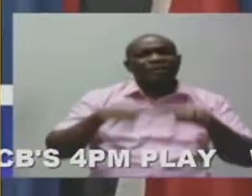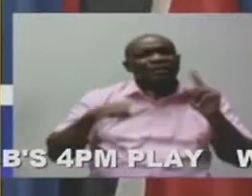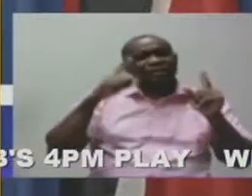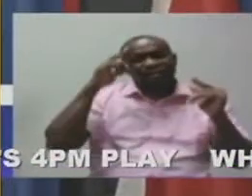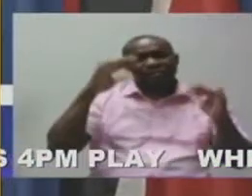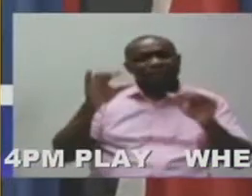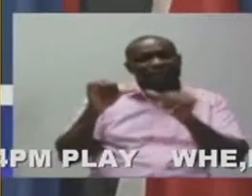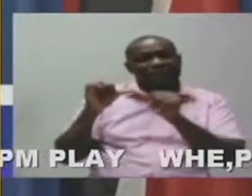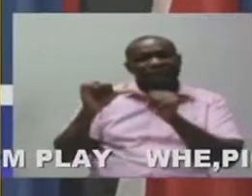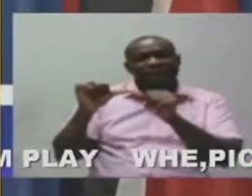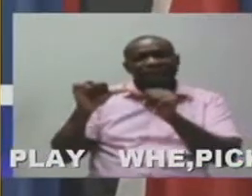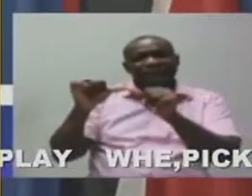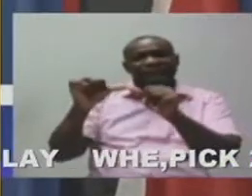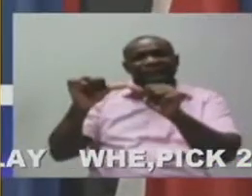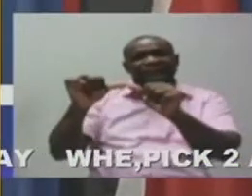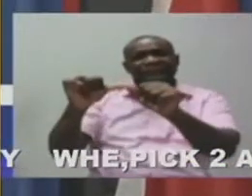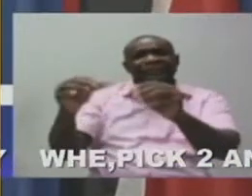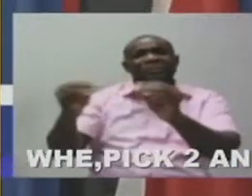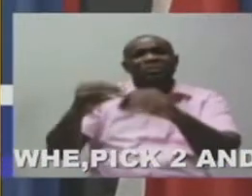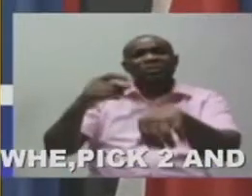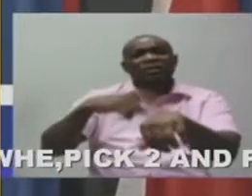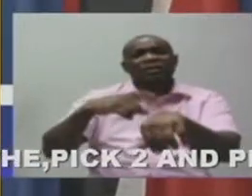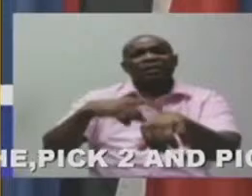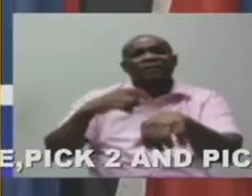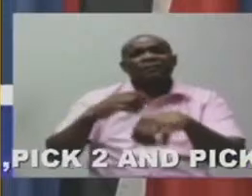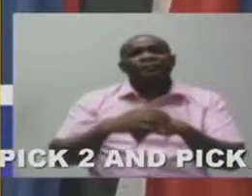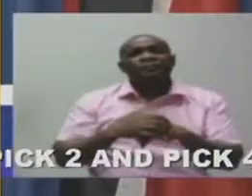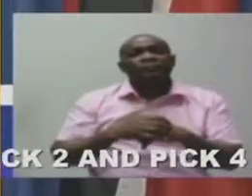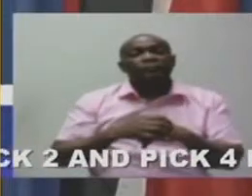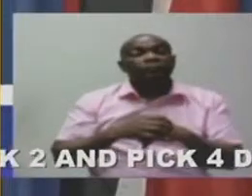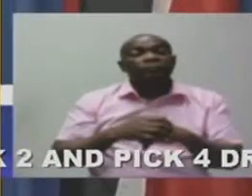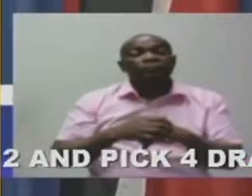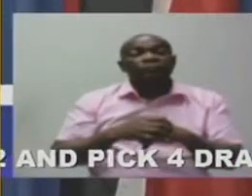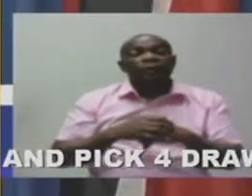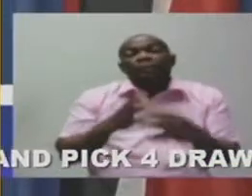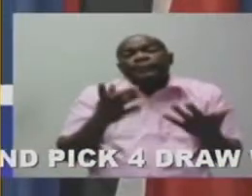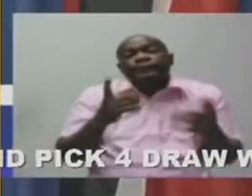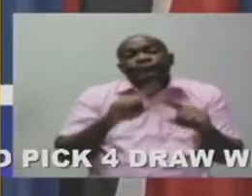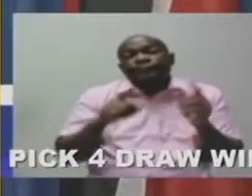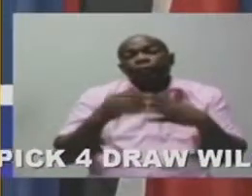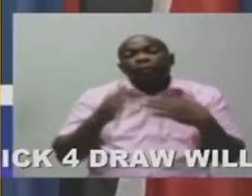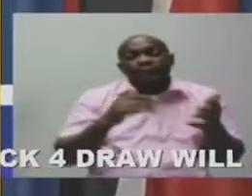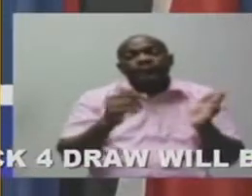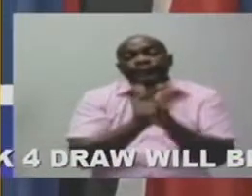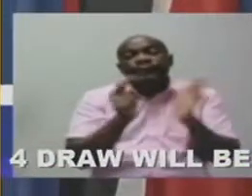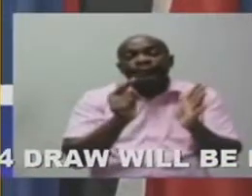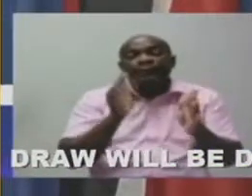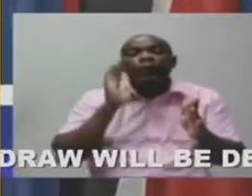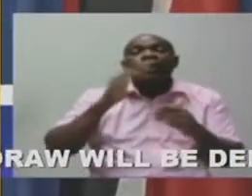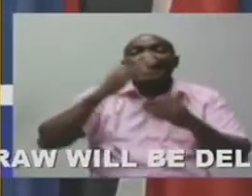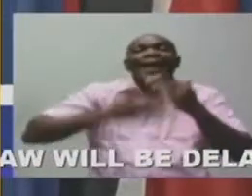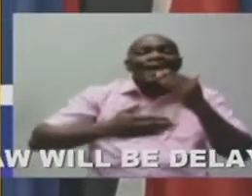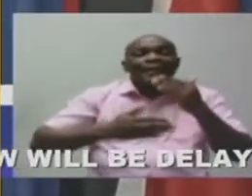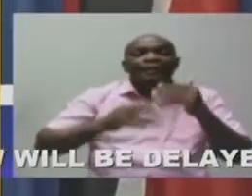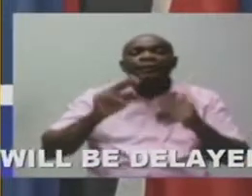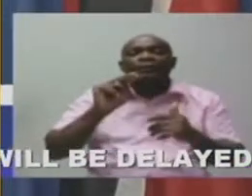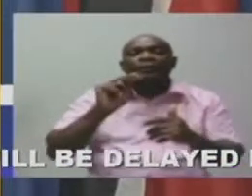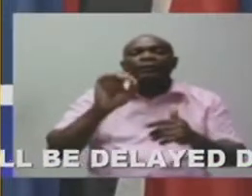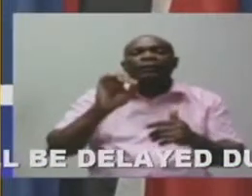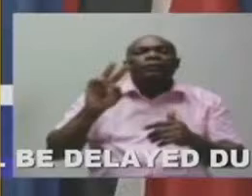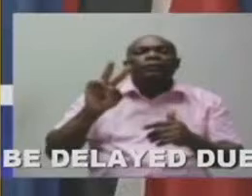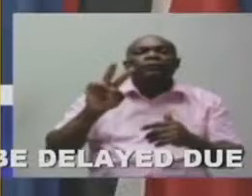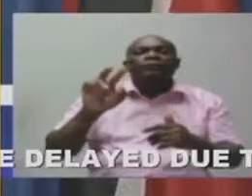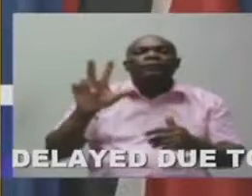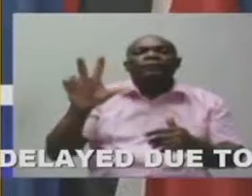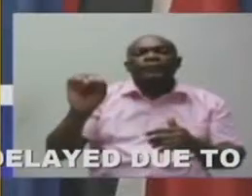because in any case, it will end on the 30th legally because we're not going to get it to go